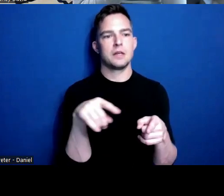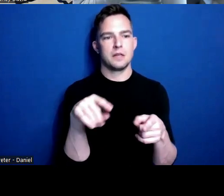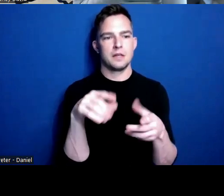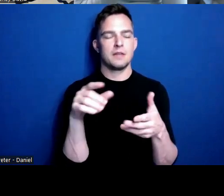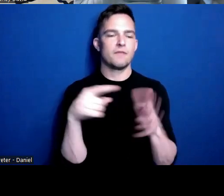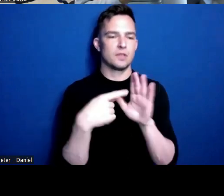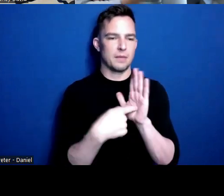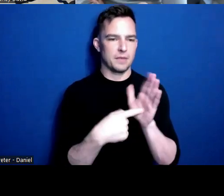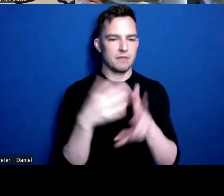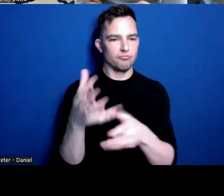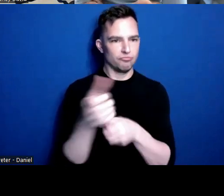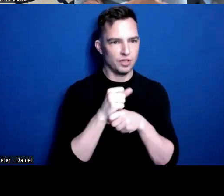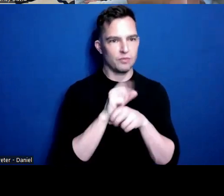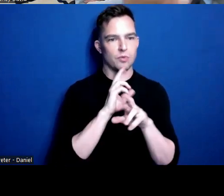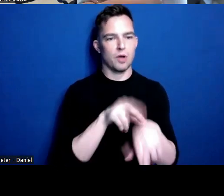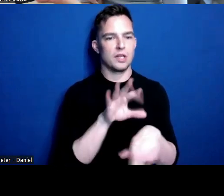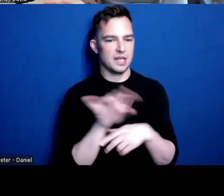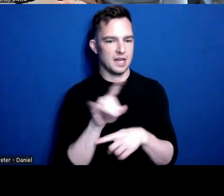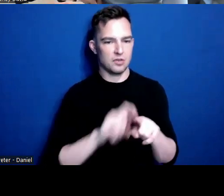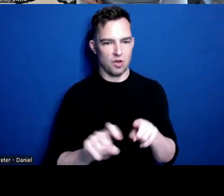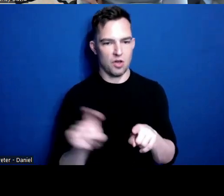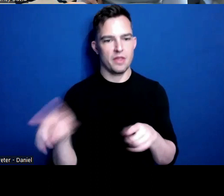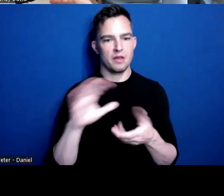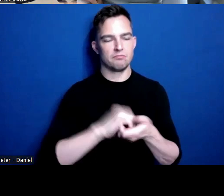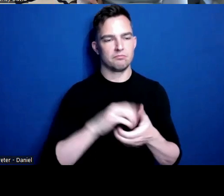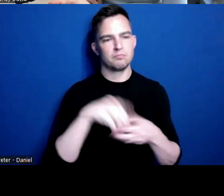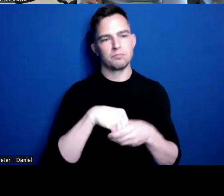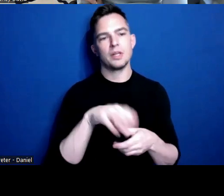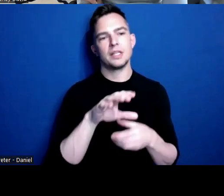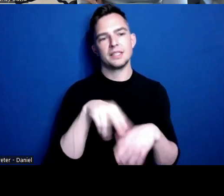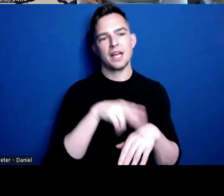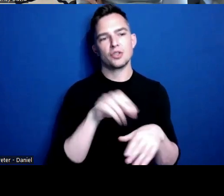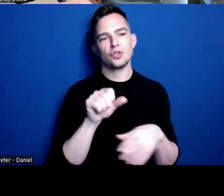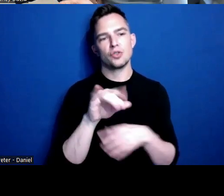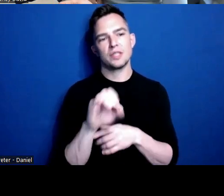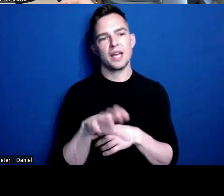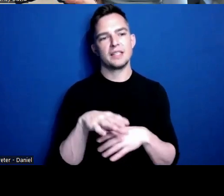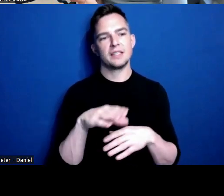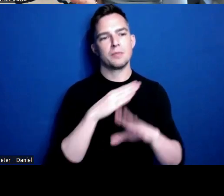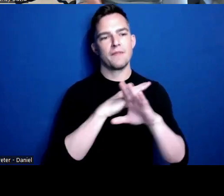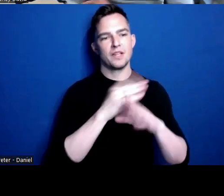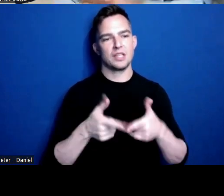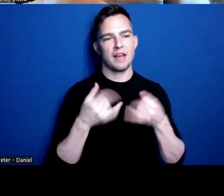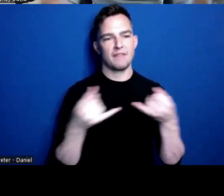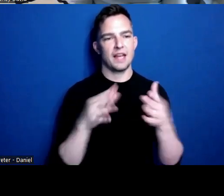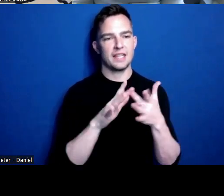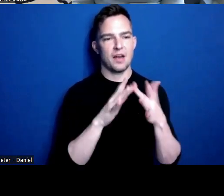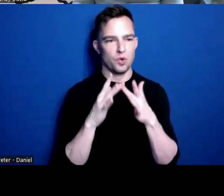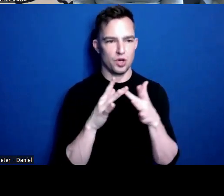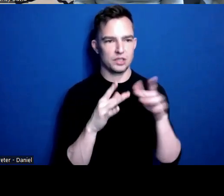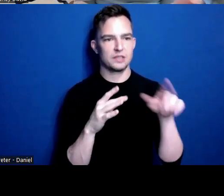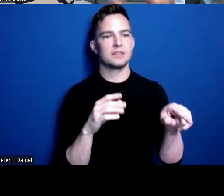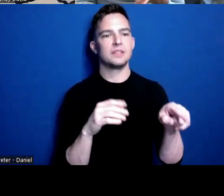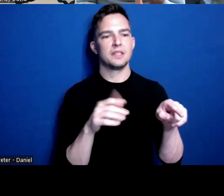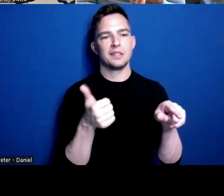and respond to 988 calls. They're part of the National Suicide Prevention Lifeline Network. They, as any call center